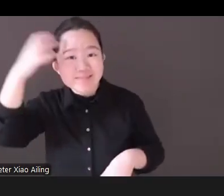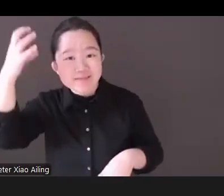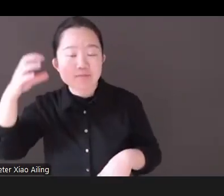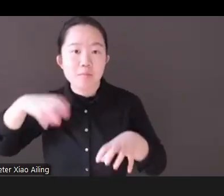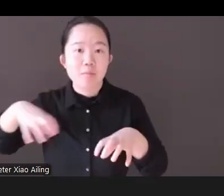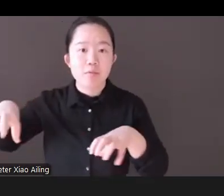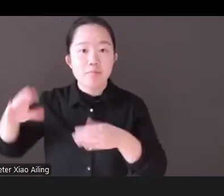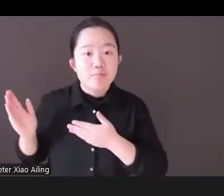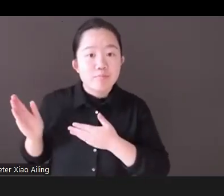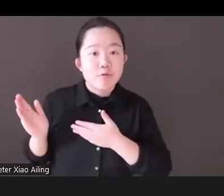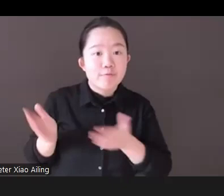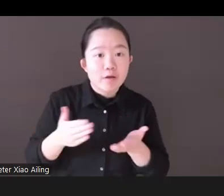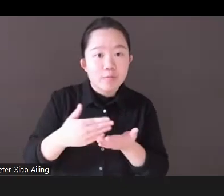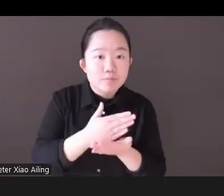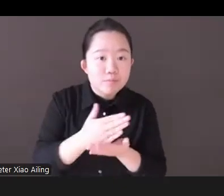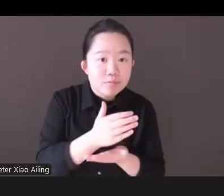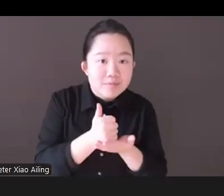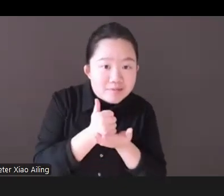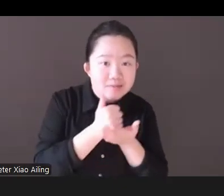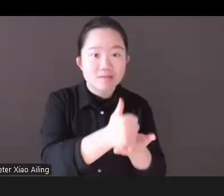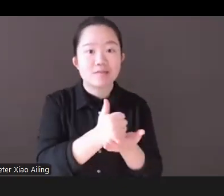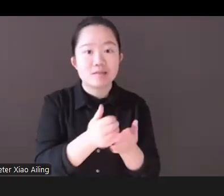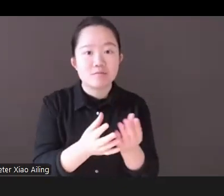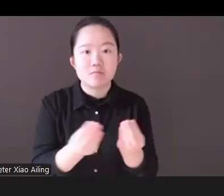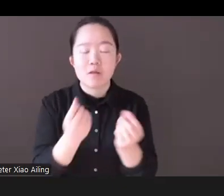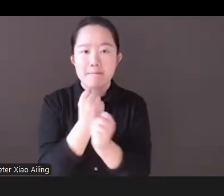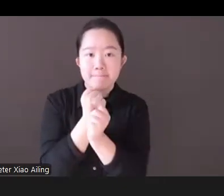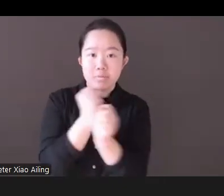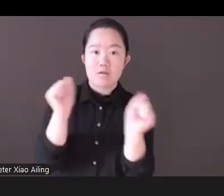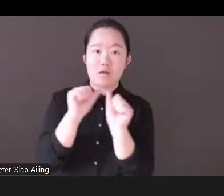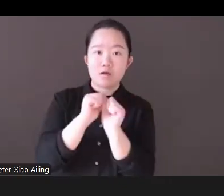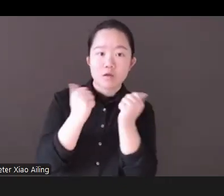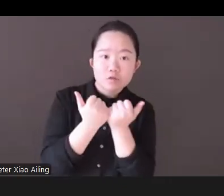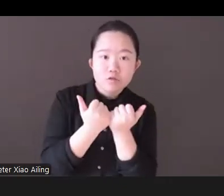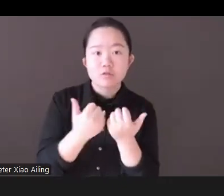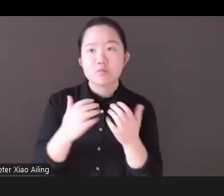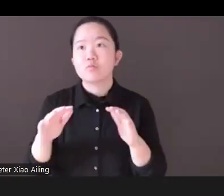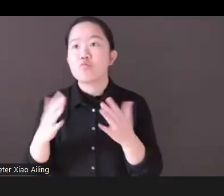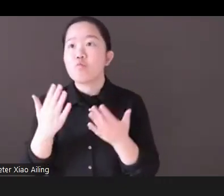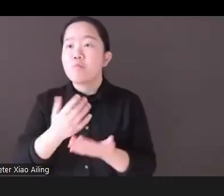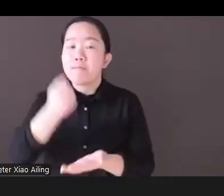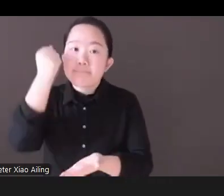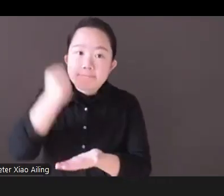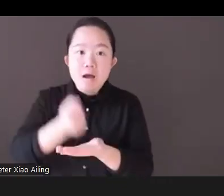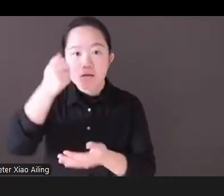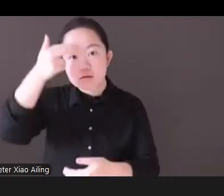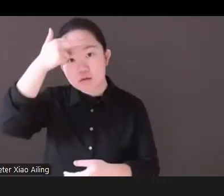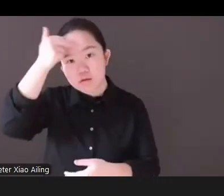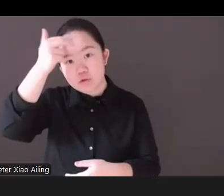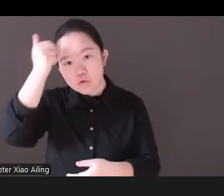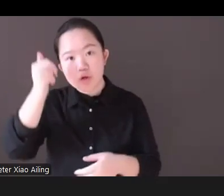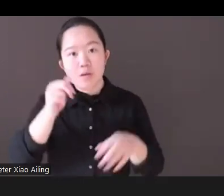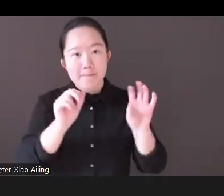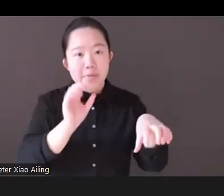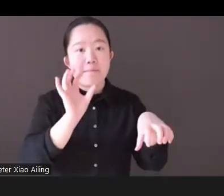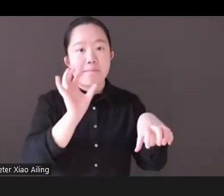disability non-governmental organizations, NGOs, business associations, scientific and study